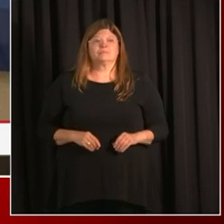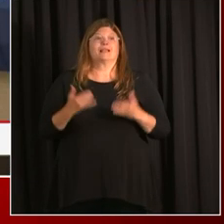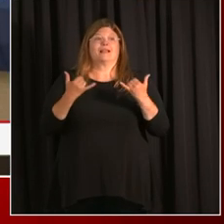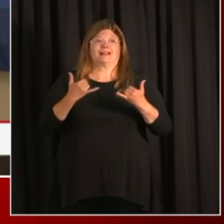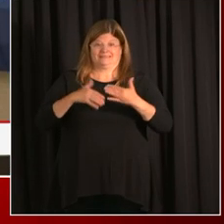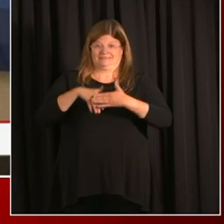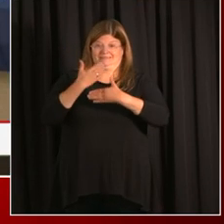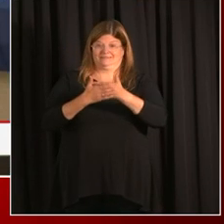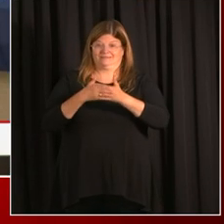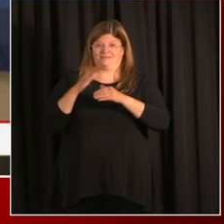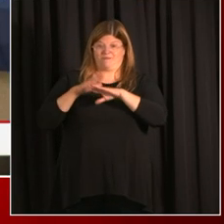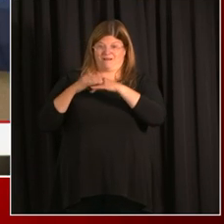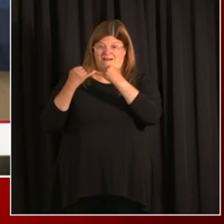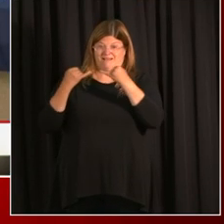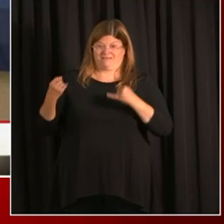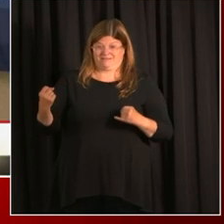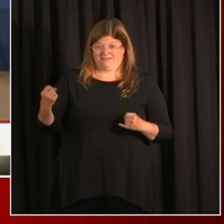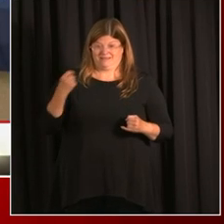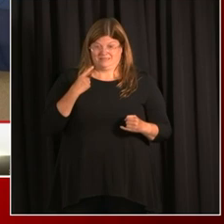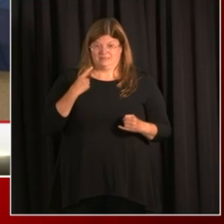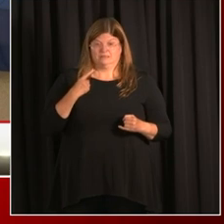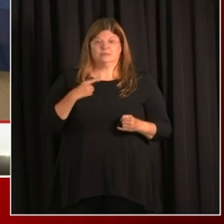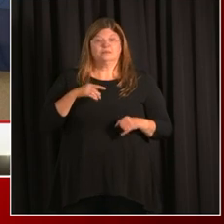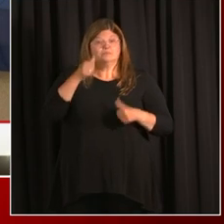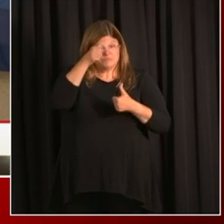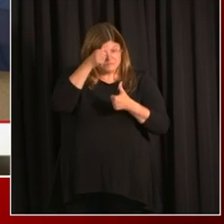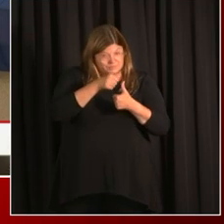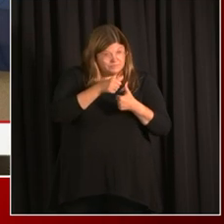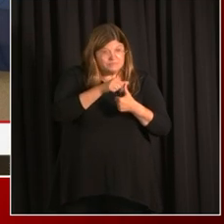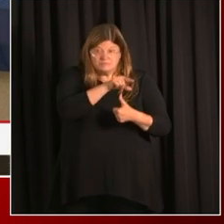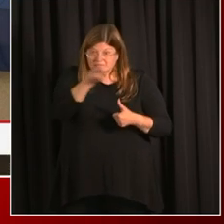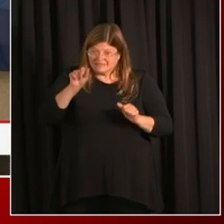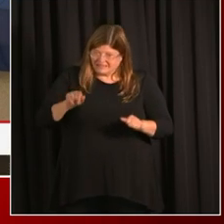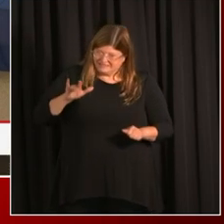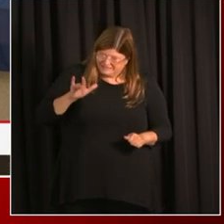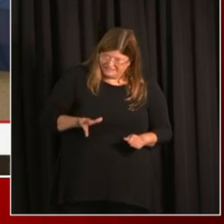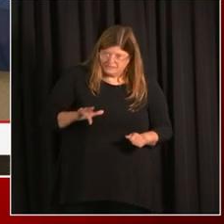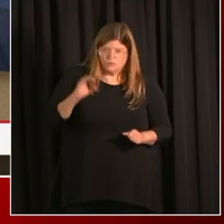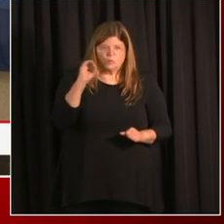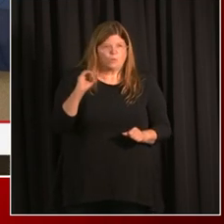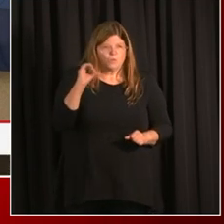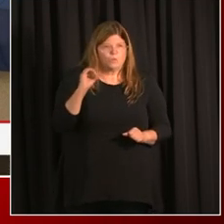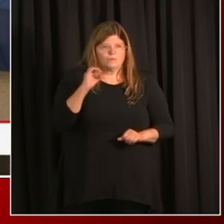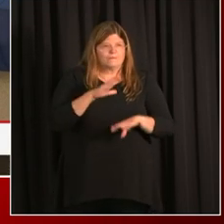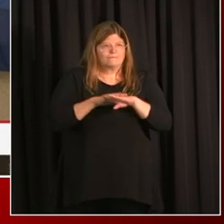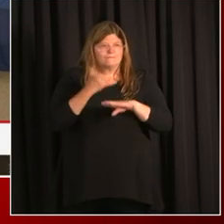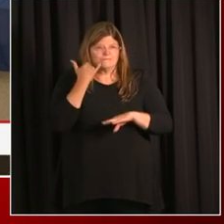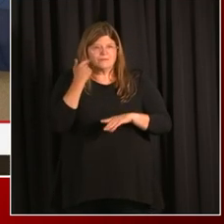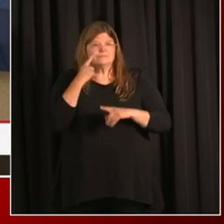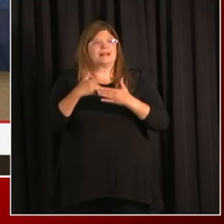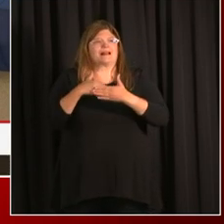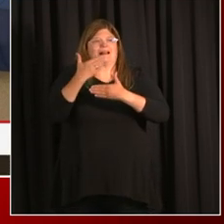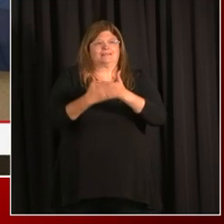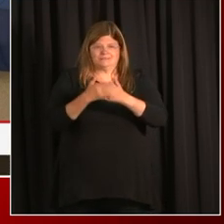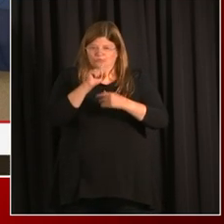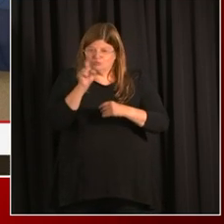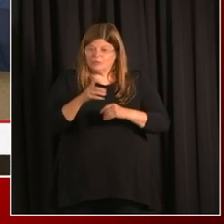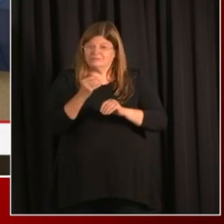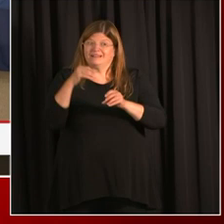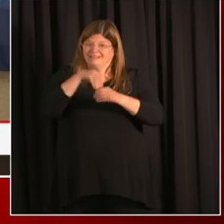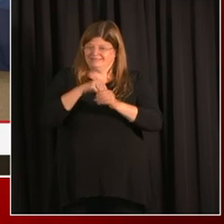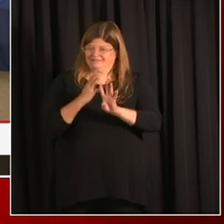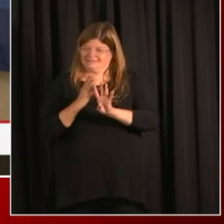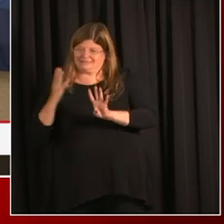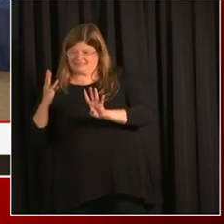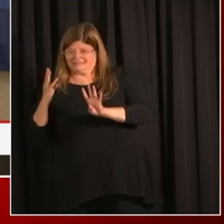And want to remind everyone, if you have a question, you can press 0 now to be entered into our question queue on the phone, as well as if you have a question,